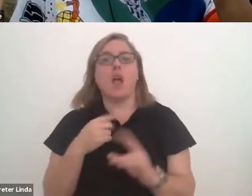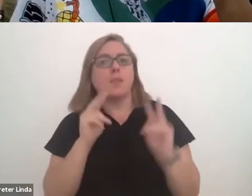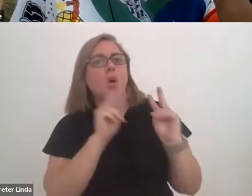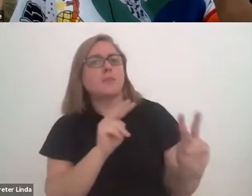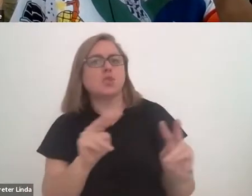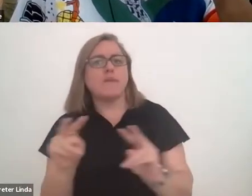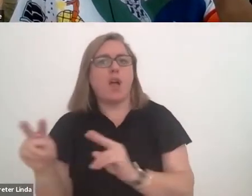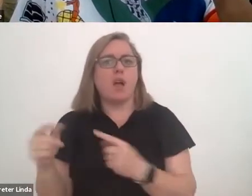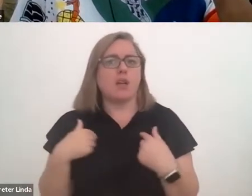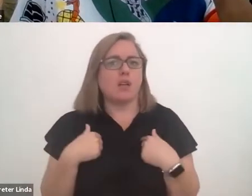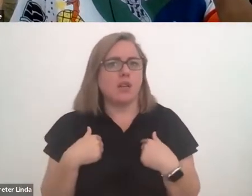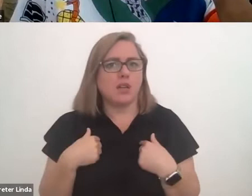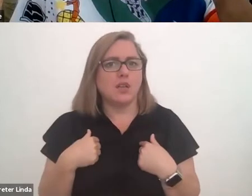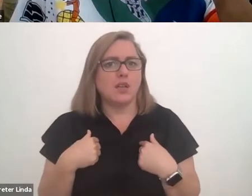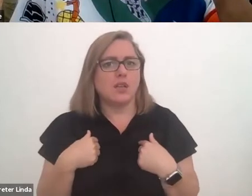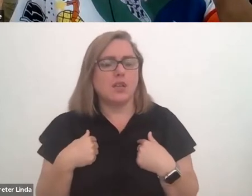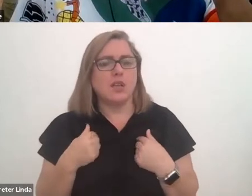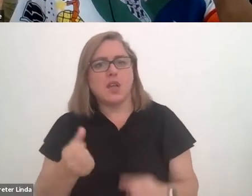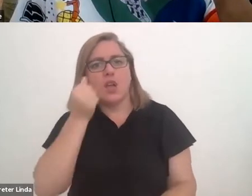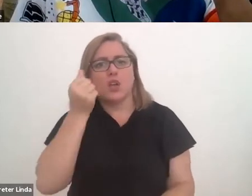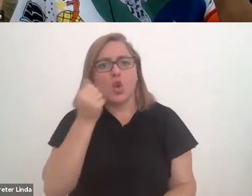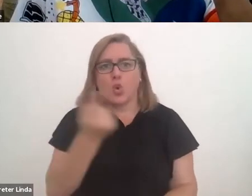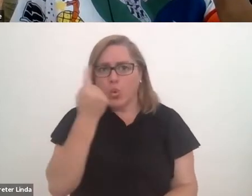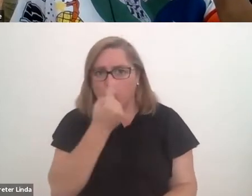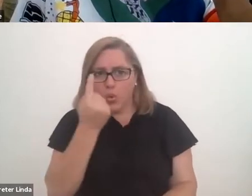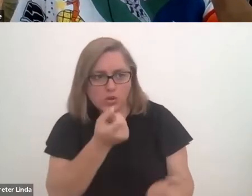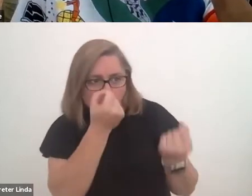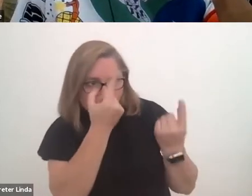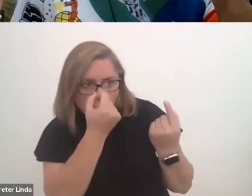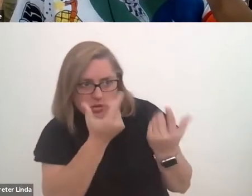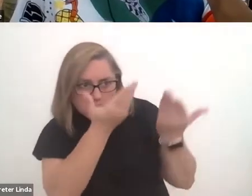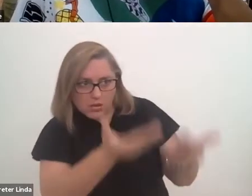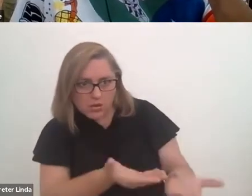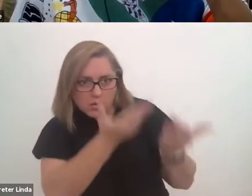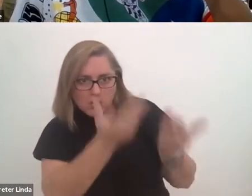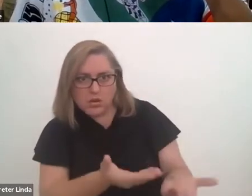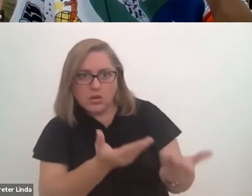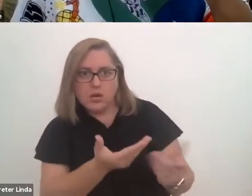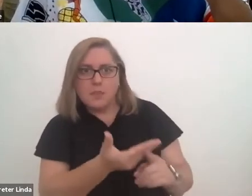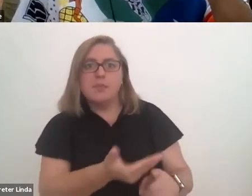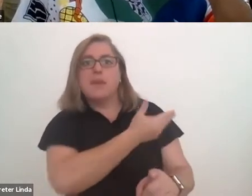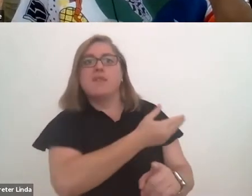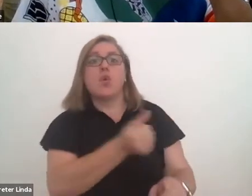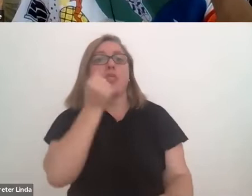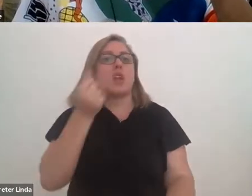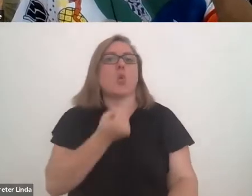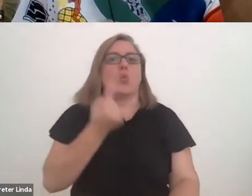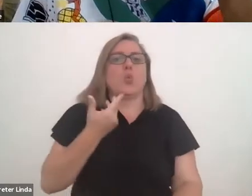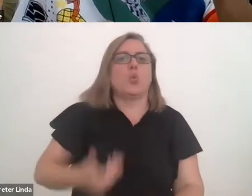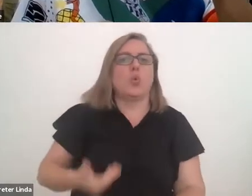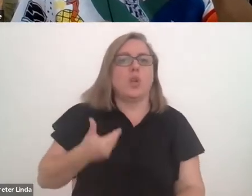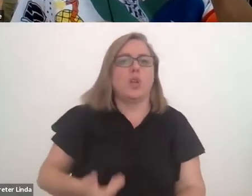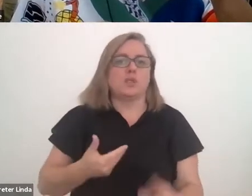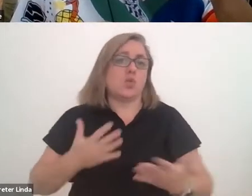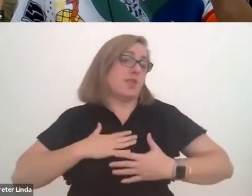so I usually have quite a good grasp on different communities well before they even know who I am. And right. So that's kind of the approach that